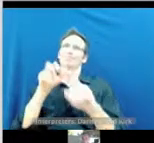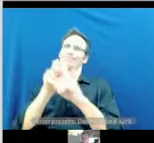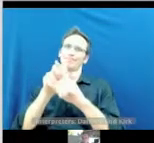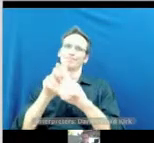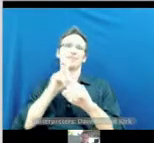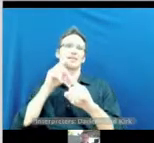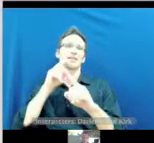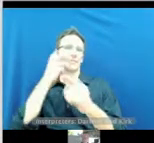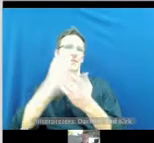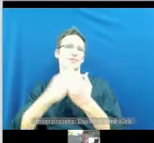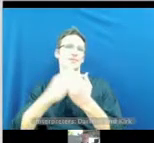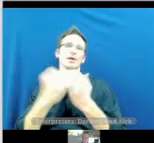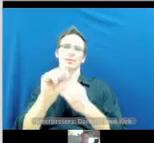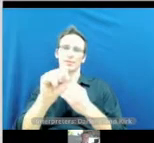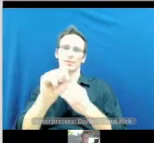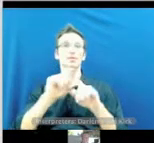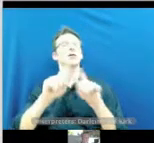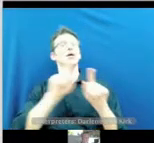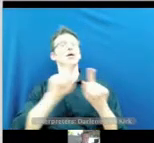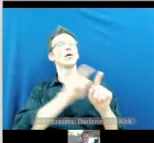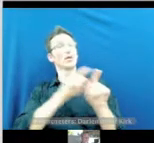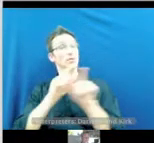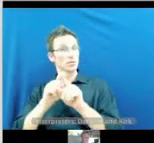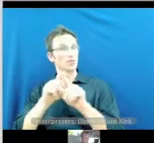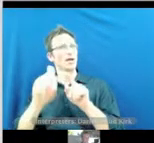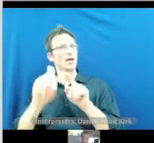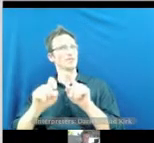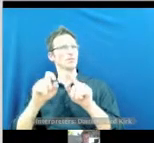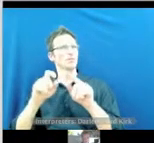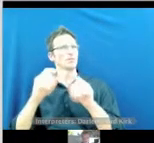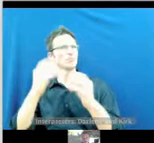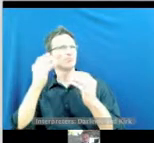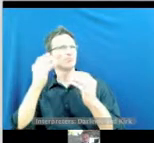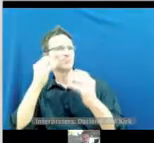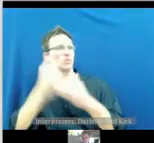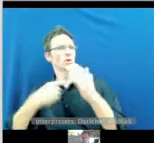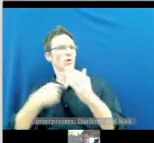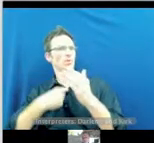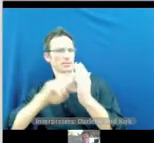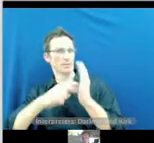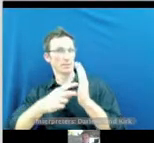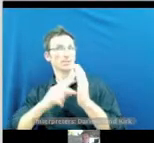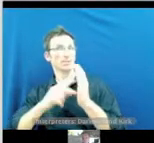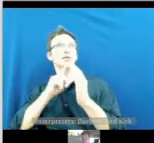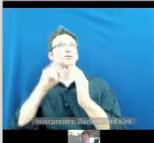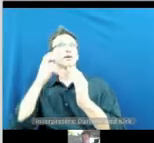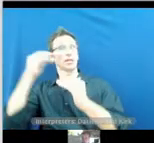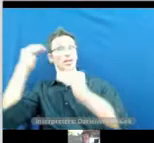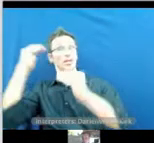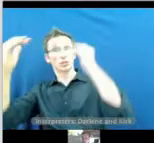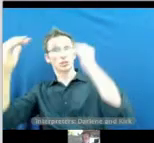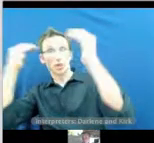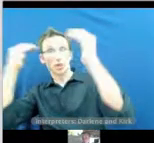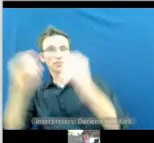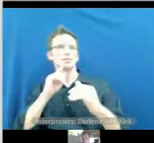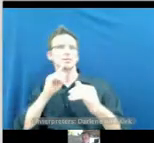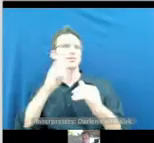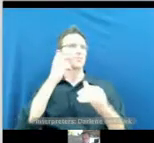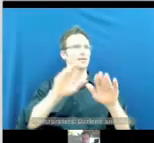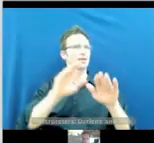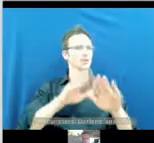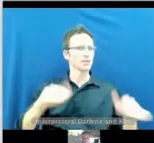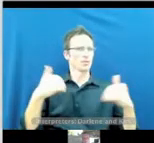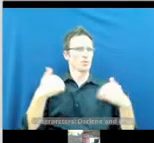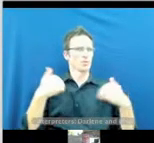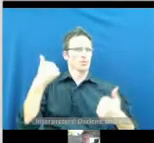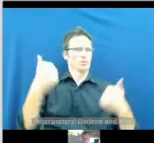about, are we talking about the deafblind community as adults, or we're talking about youth, children and youth who are deafblind?